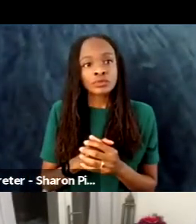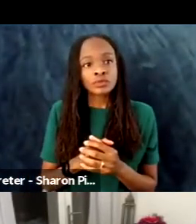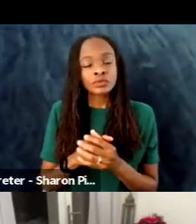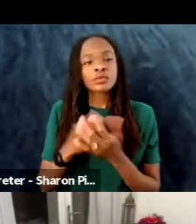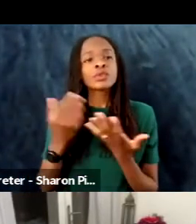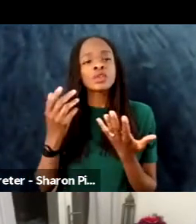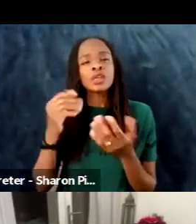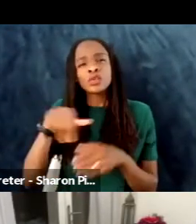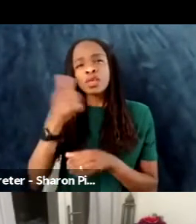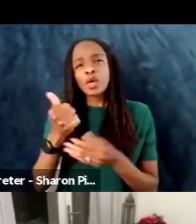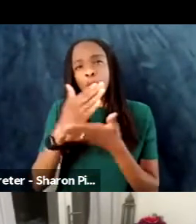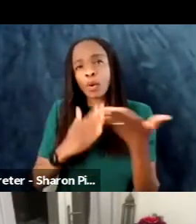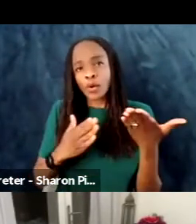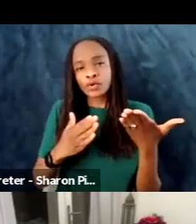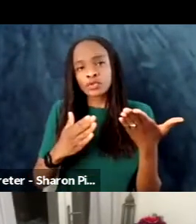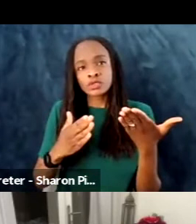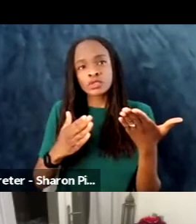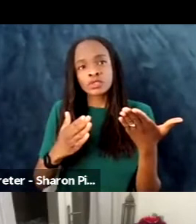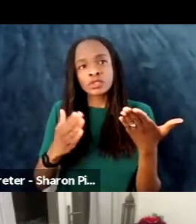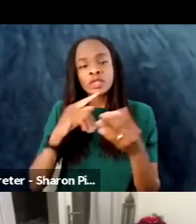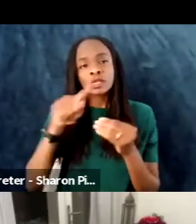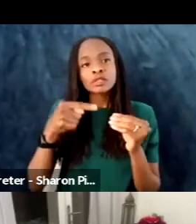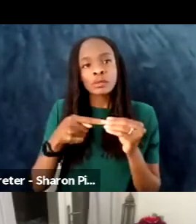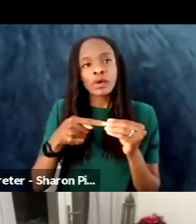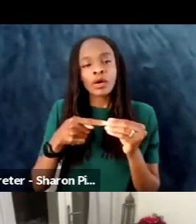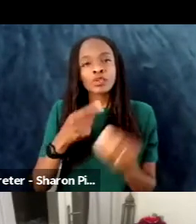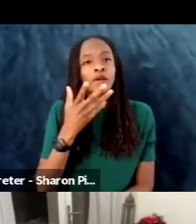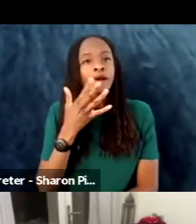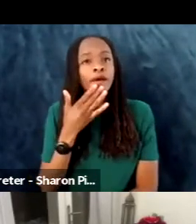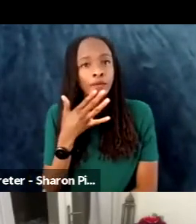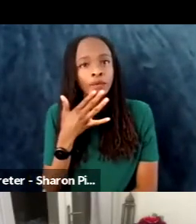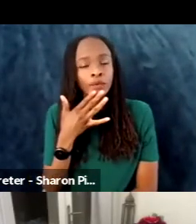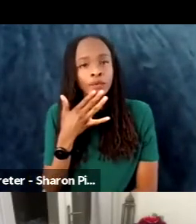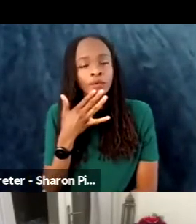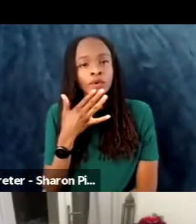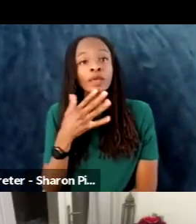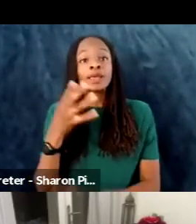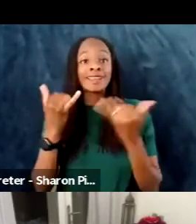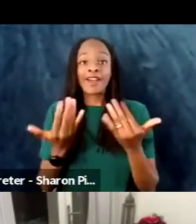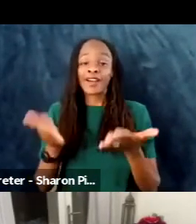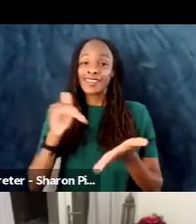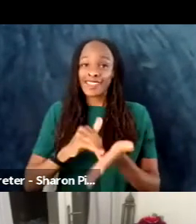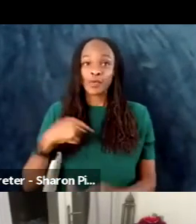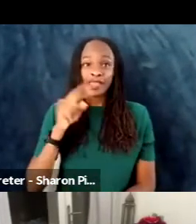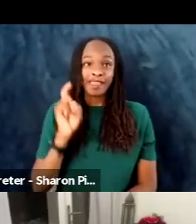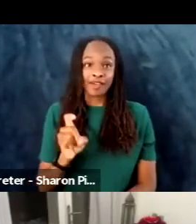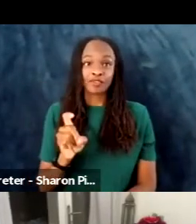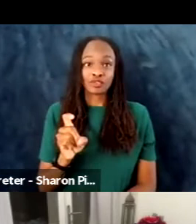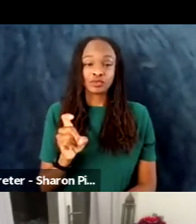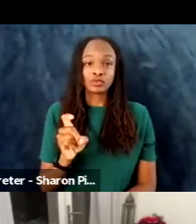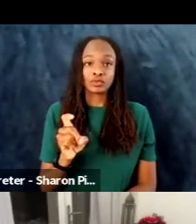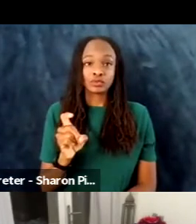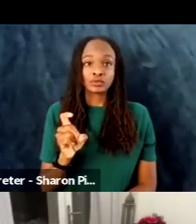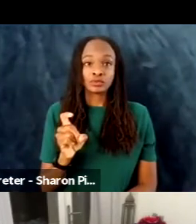other part, which is disturbing, which is about color. Now, again, we have to be